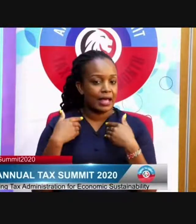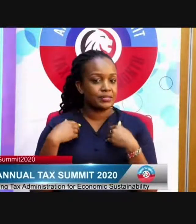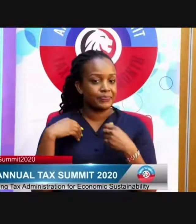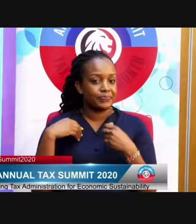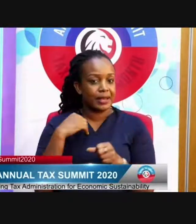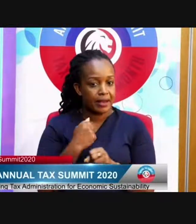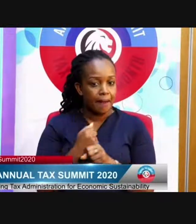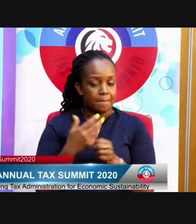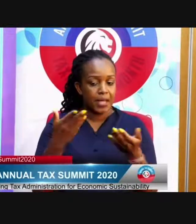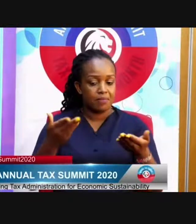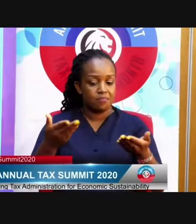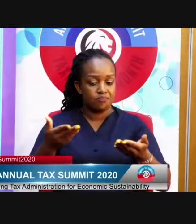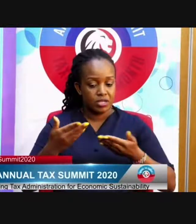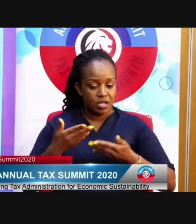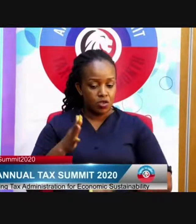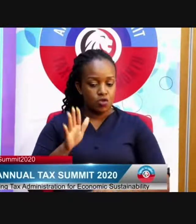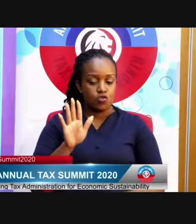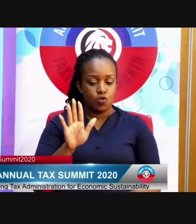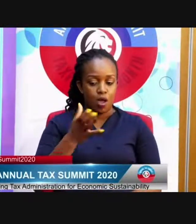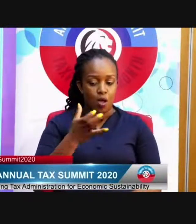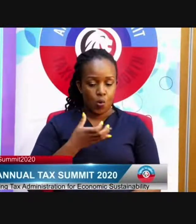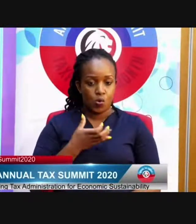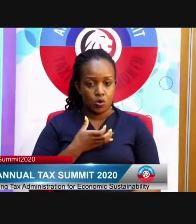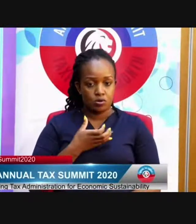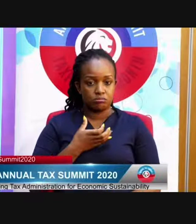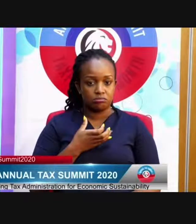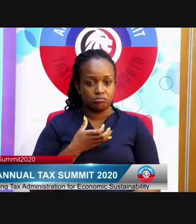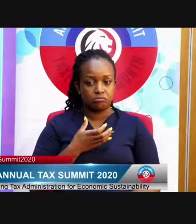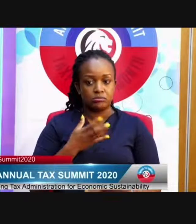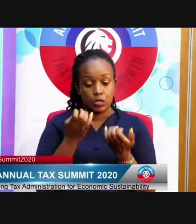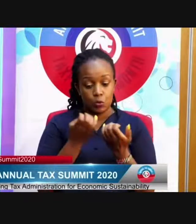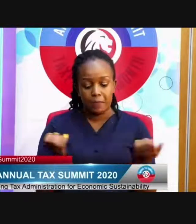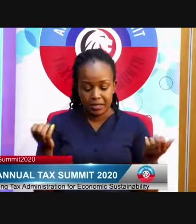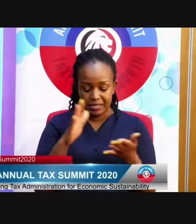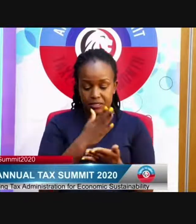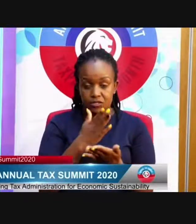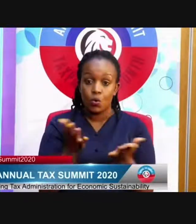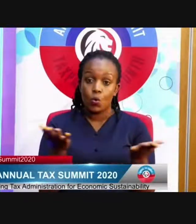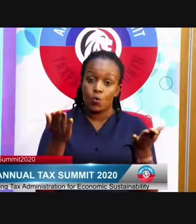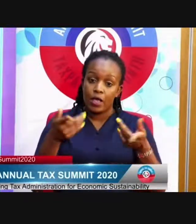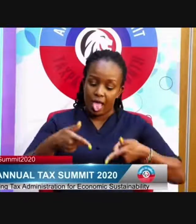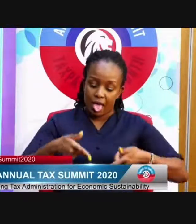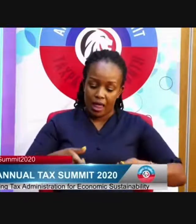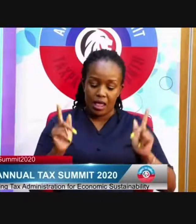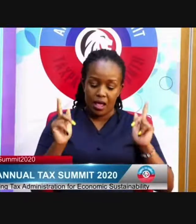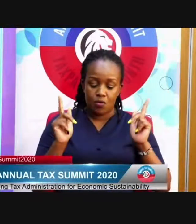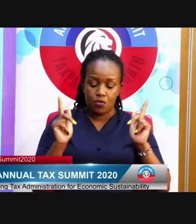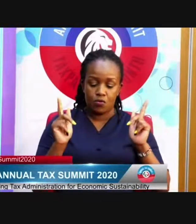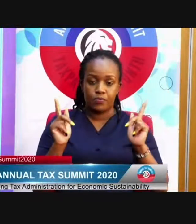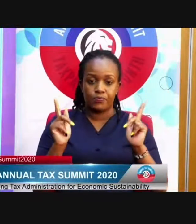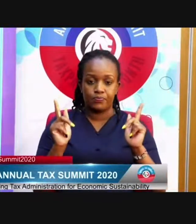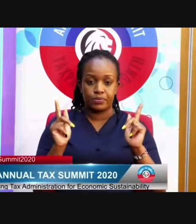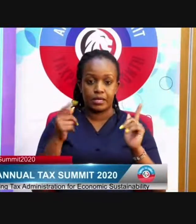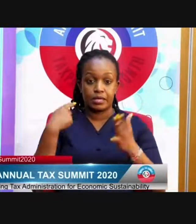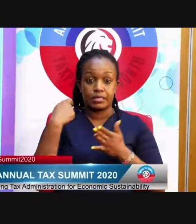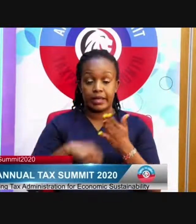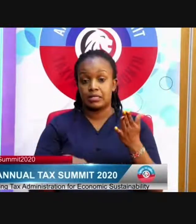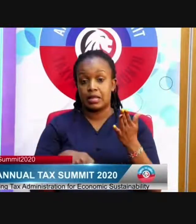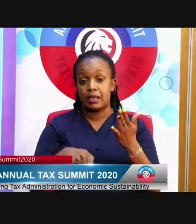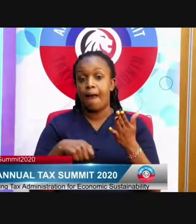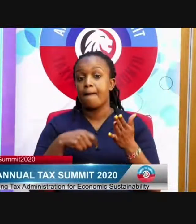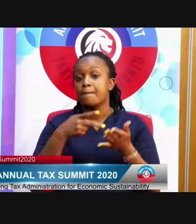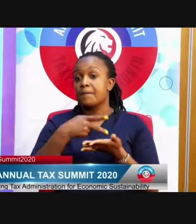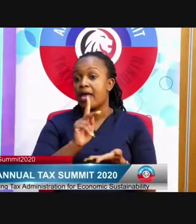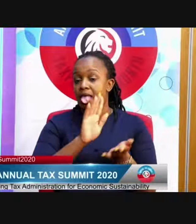device sessions, where we have allowed taxpayers by appointment to come into the branch offices and to be